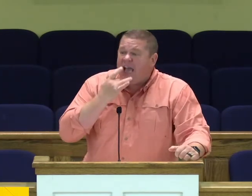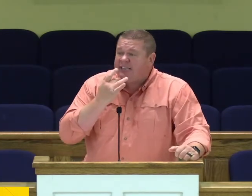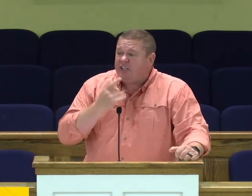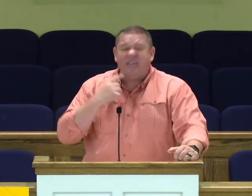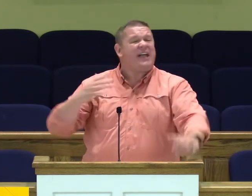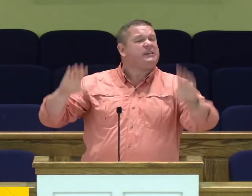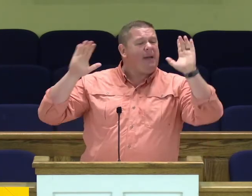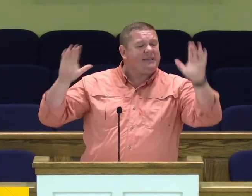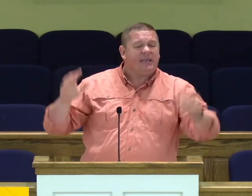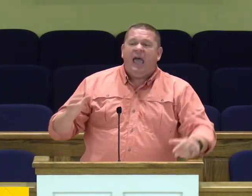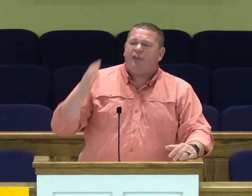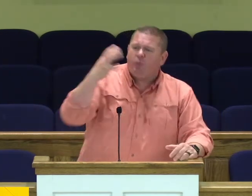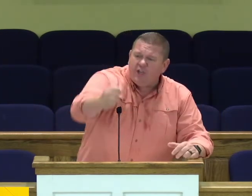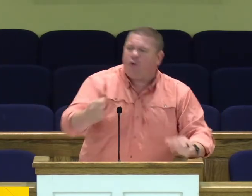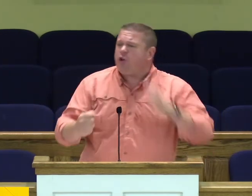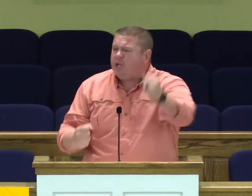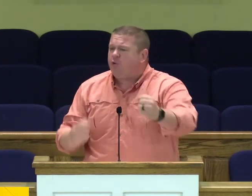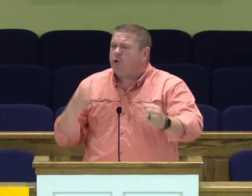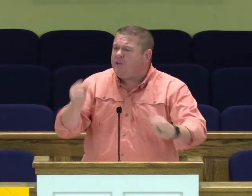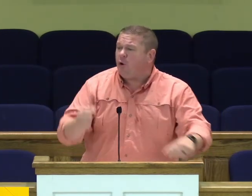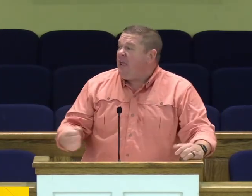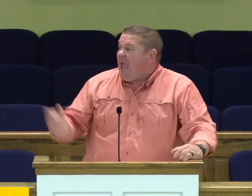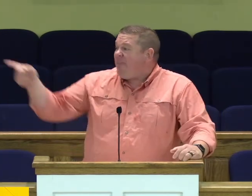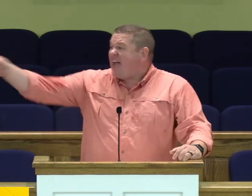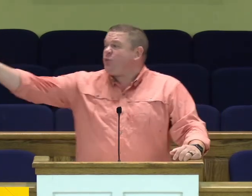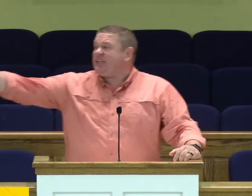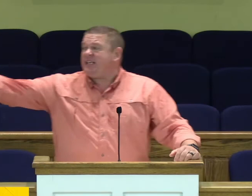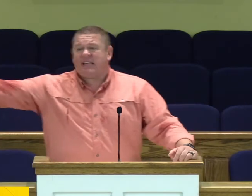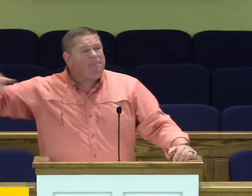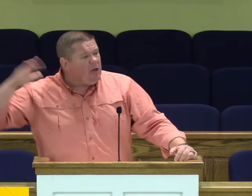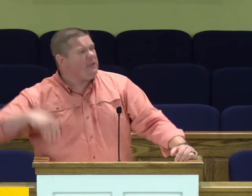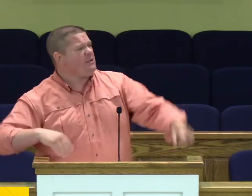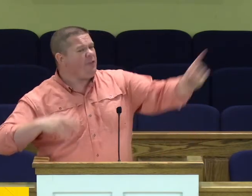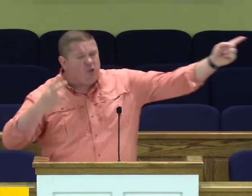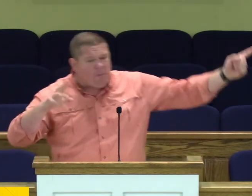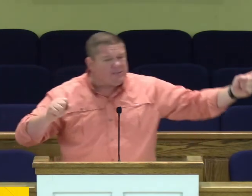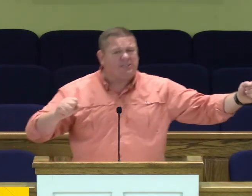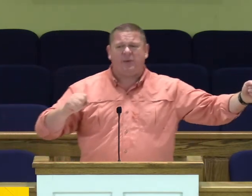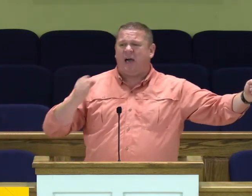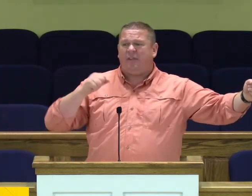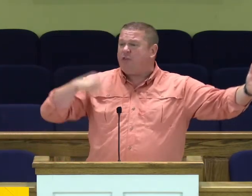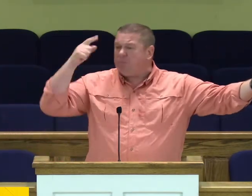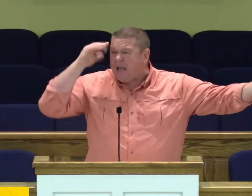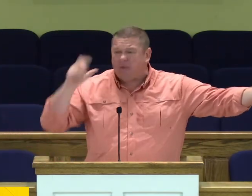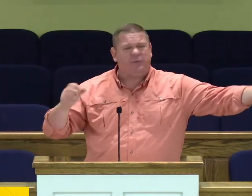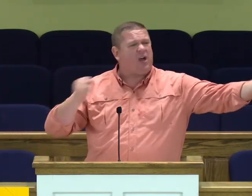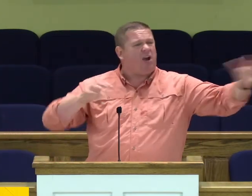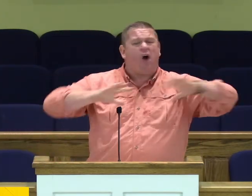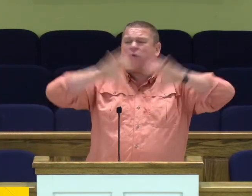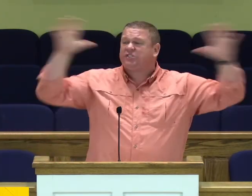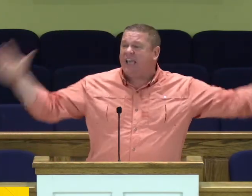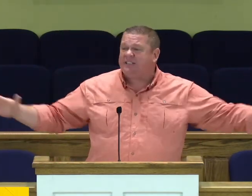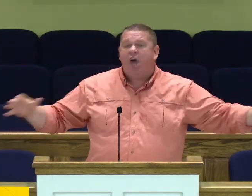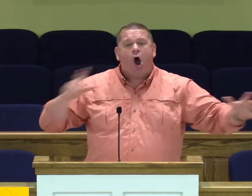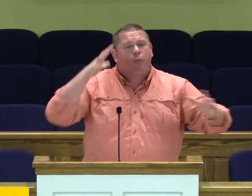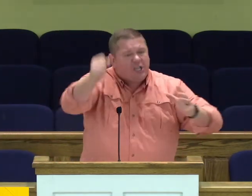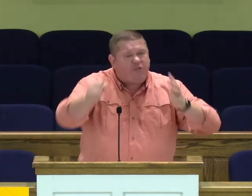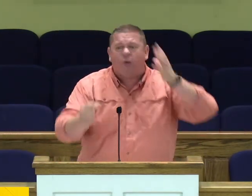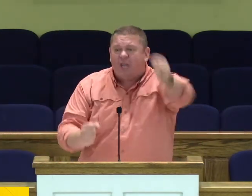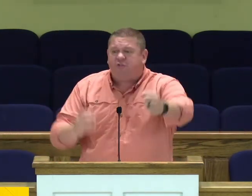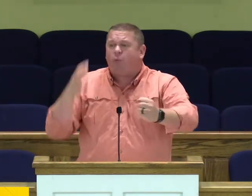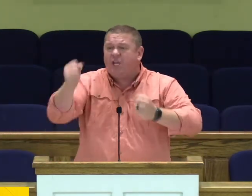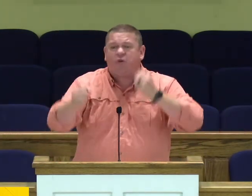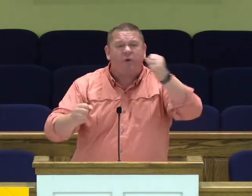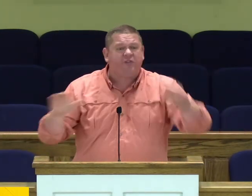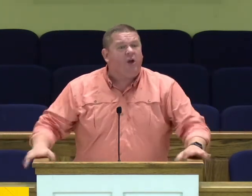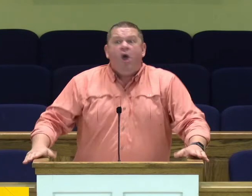and you taste it and you say, that's amazing. And then you reach for it and you reach for it and you reach for it. And that's what this is. That building is there. And the two buses that we got and the other black bus we've gotten, all those things are reach for it,